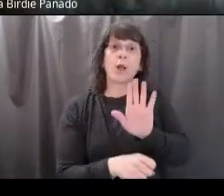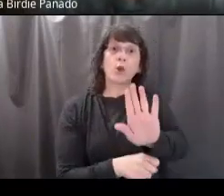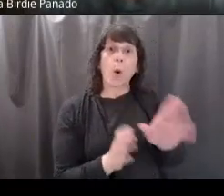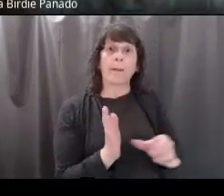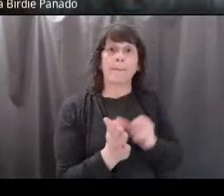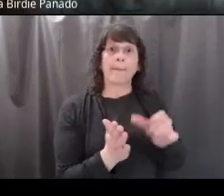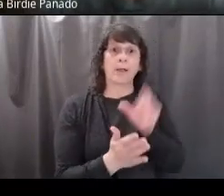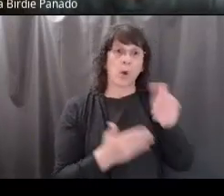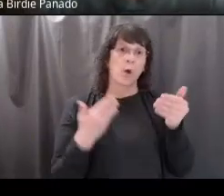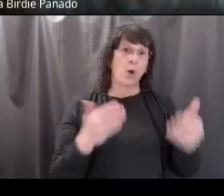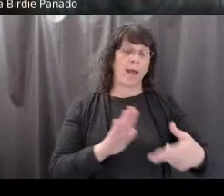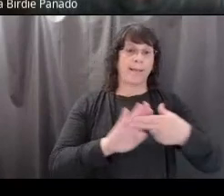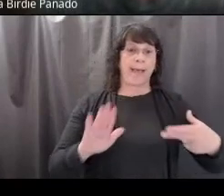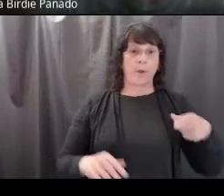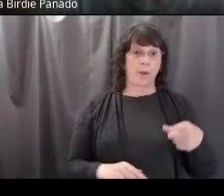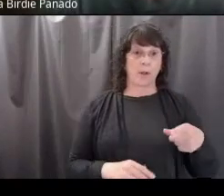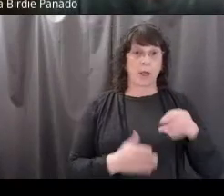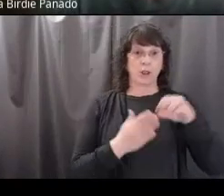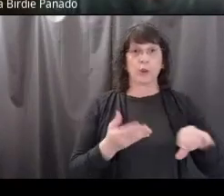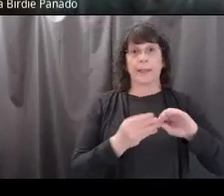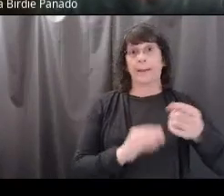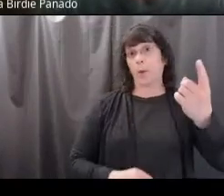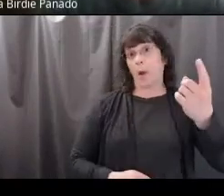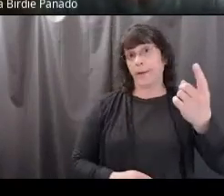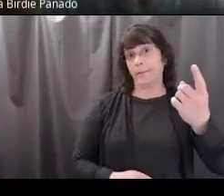I'm just going to go ahead and label this one student number 1.